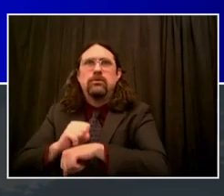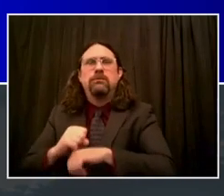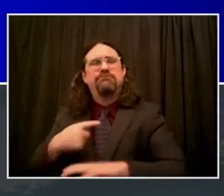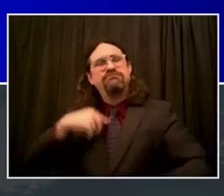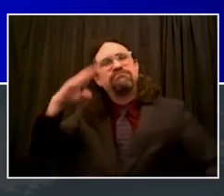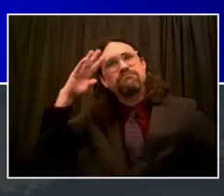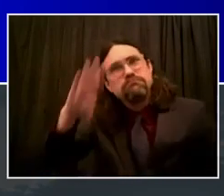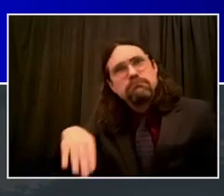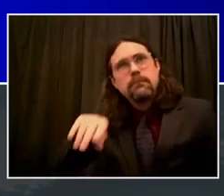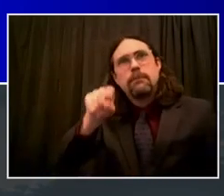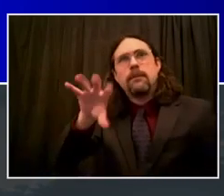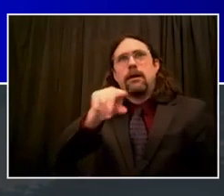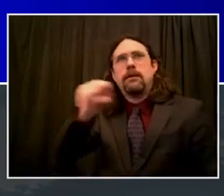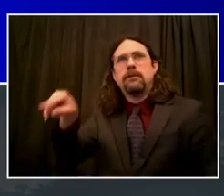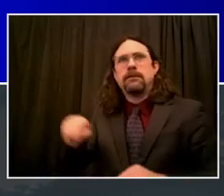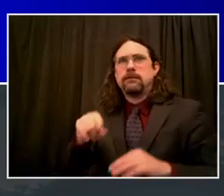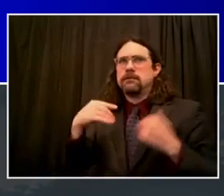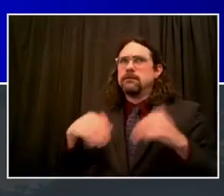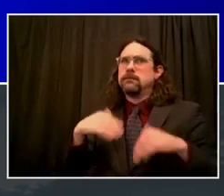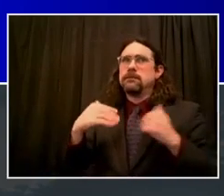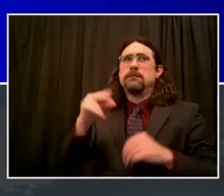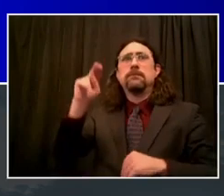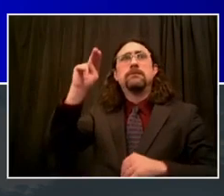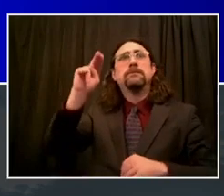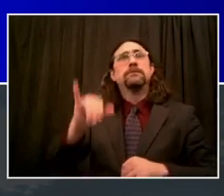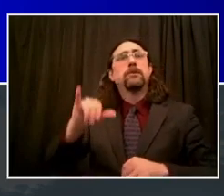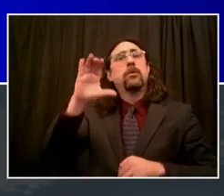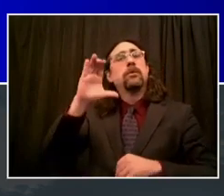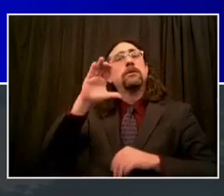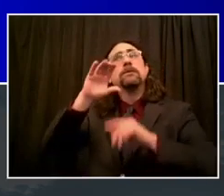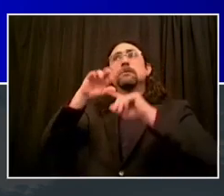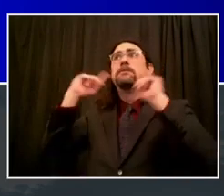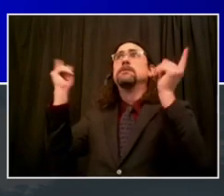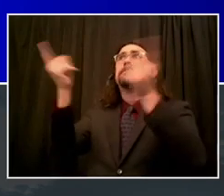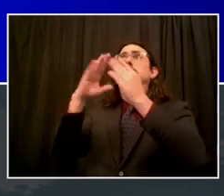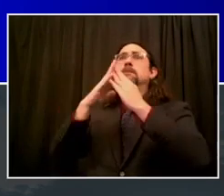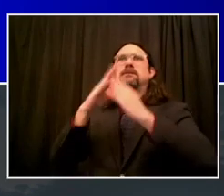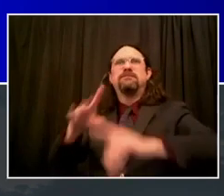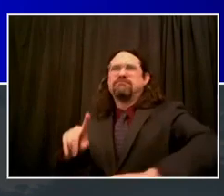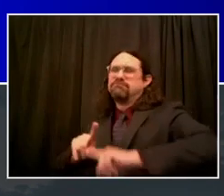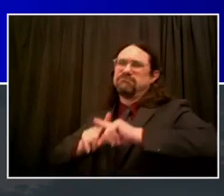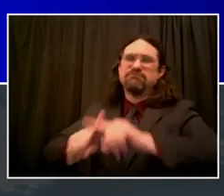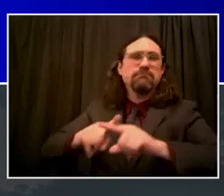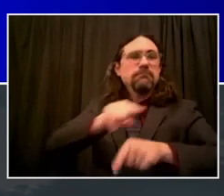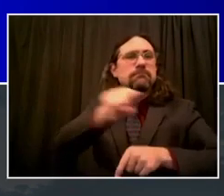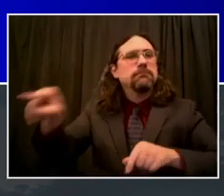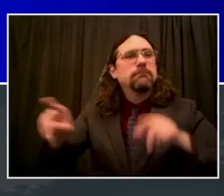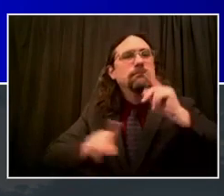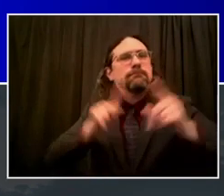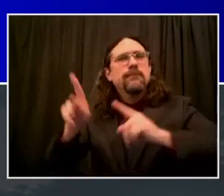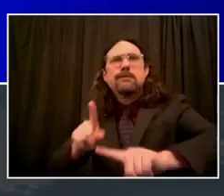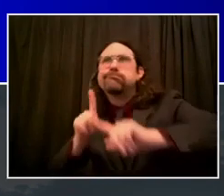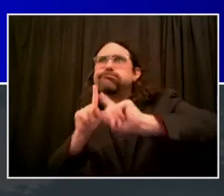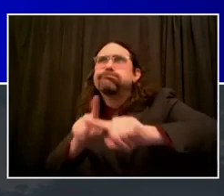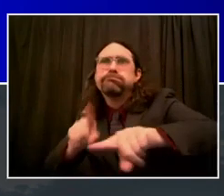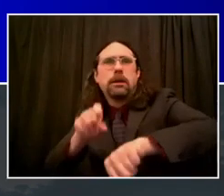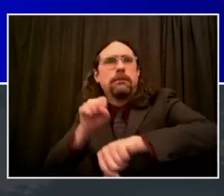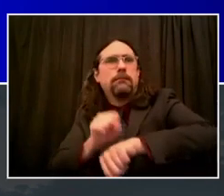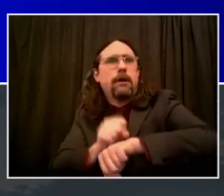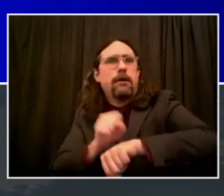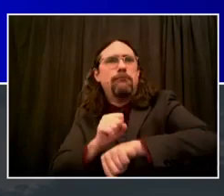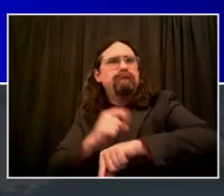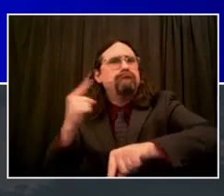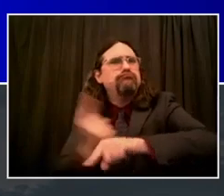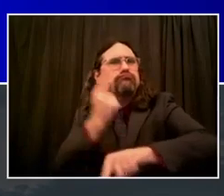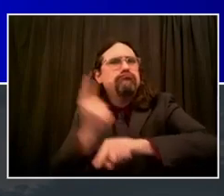on the labor of good, hardworking people, and we have to keep them safe. So people want their livelihood back. I